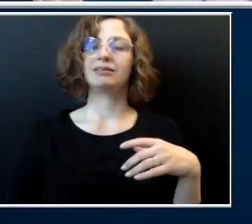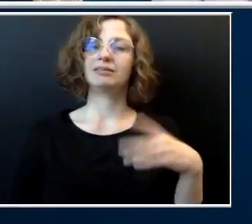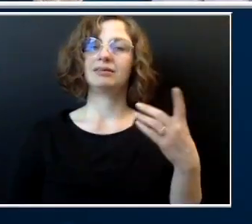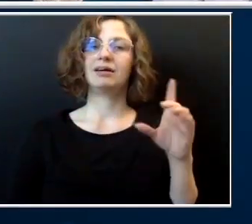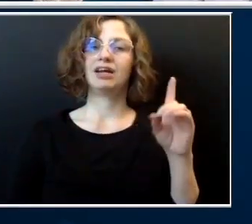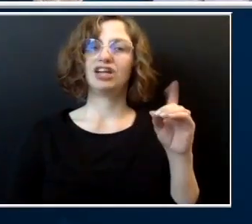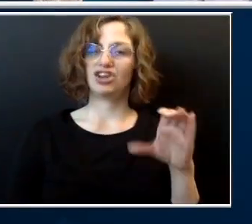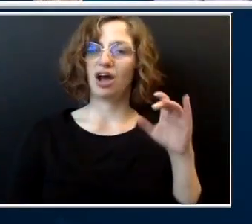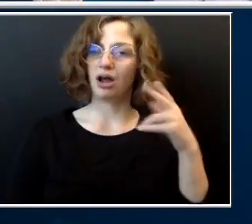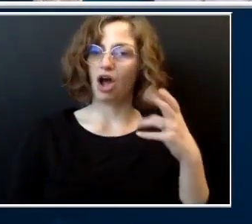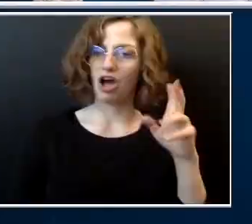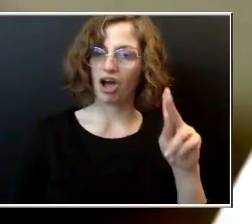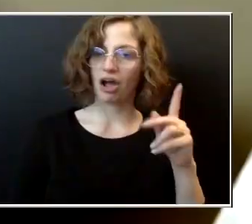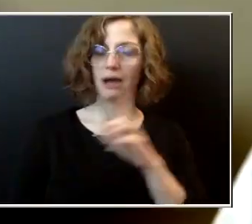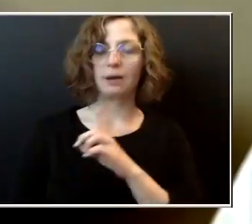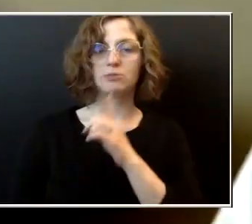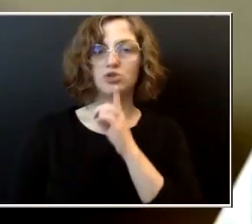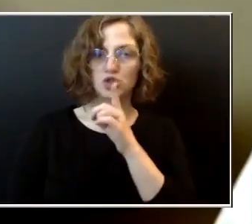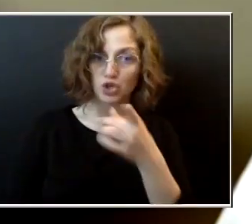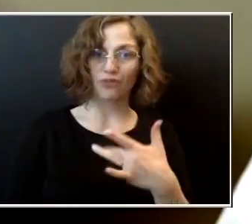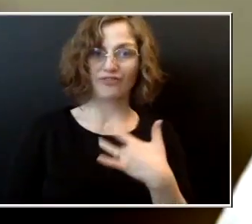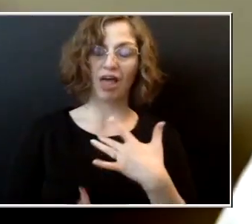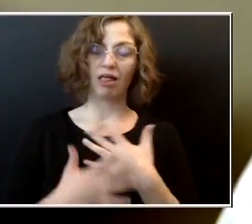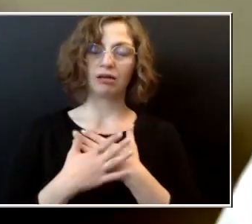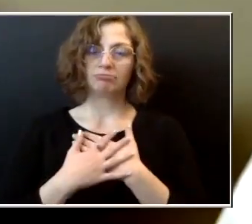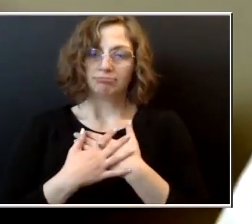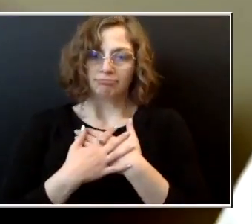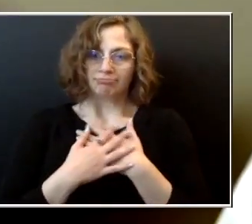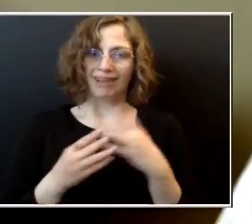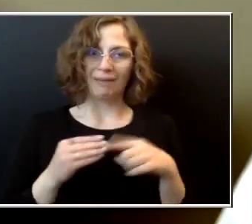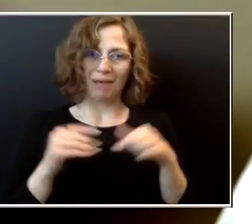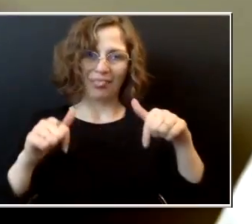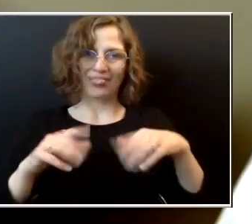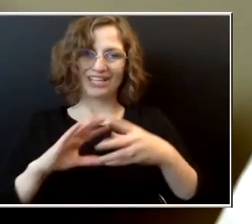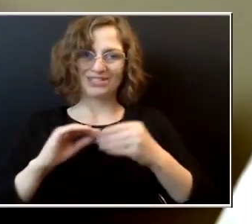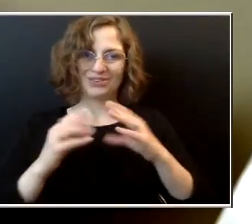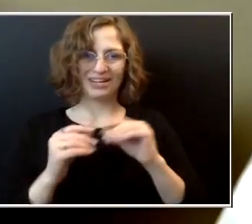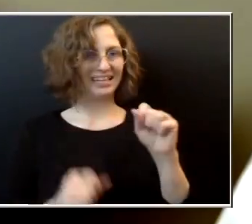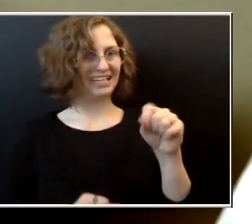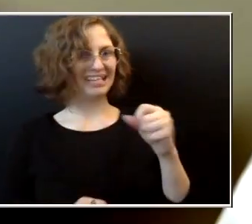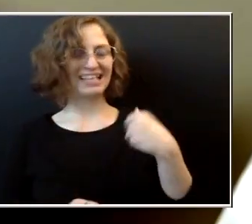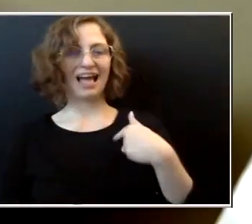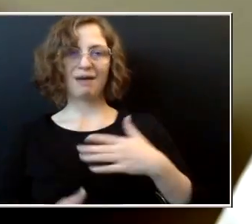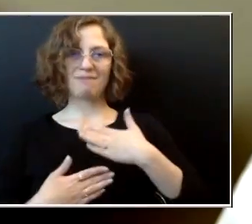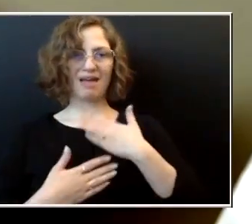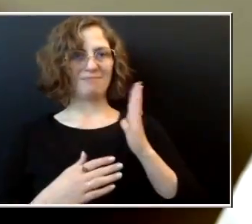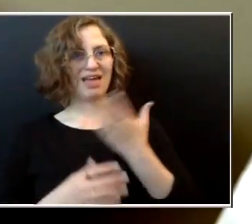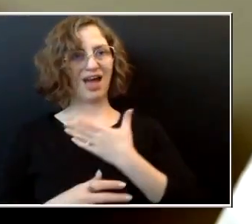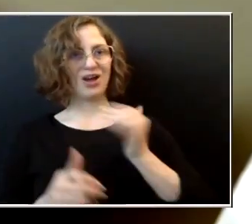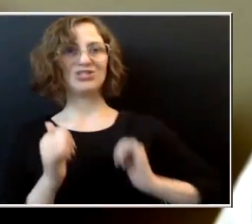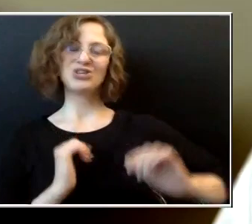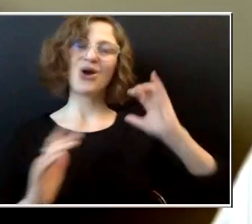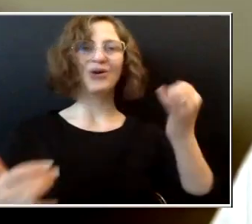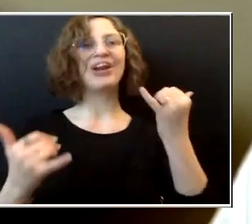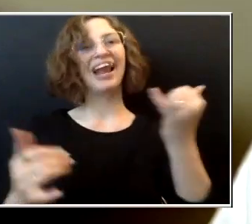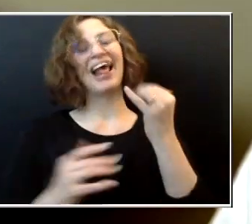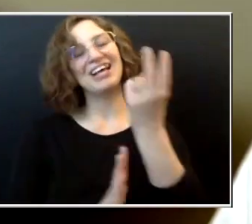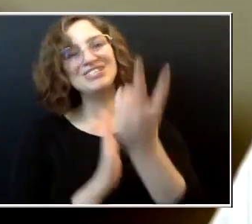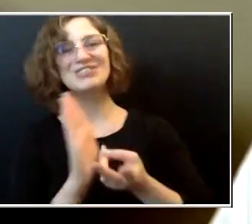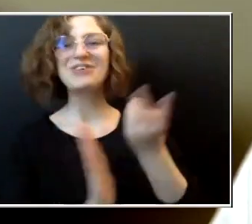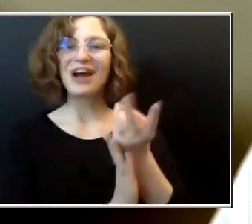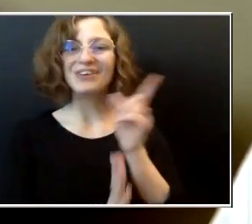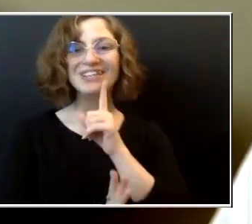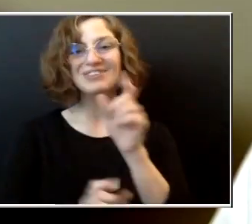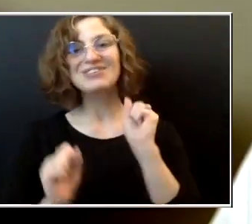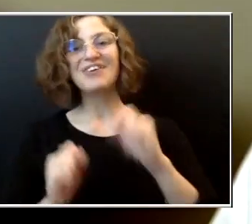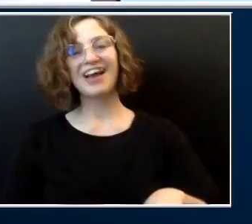heart. Yeah, I'm glad our show today is 2 hours, because I think we could just talk for hours. Well,